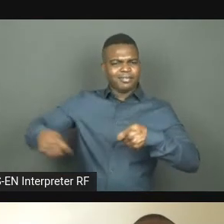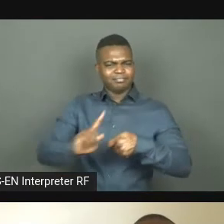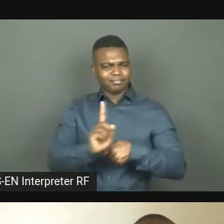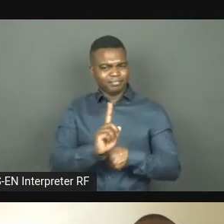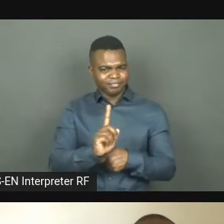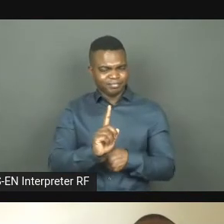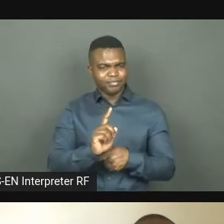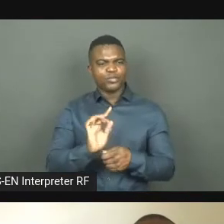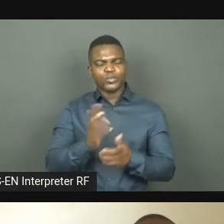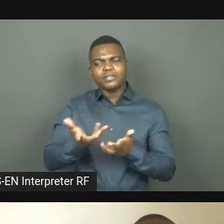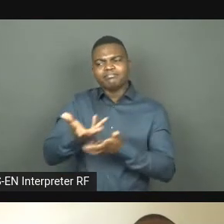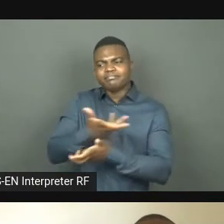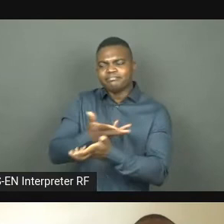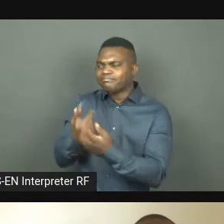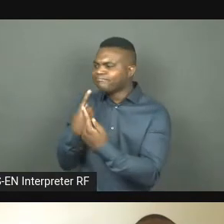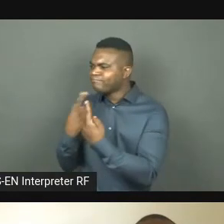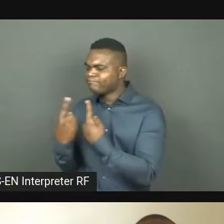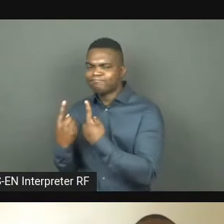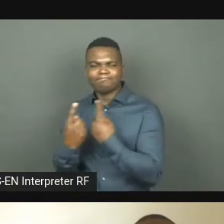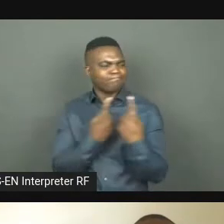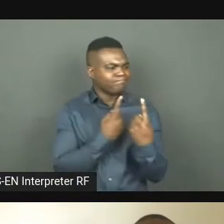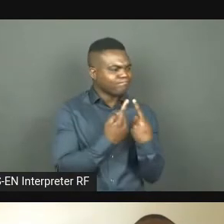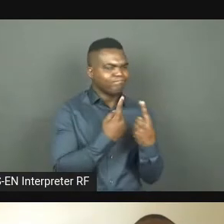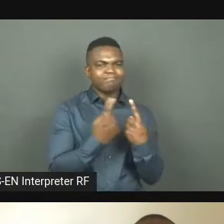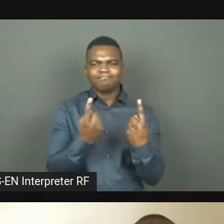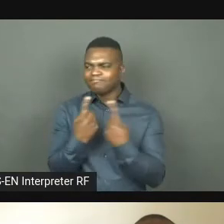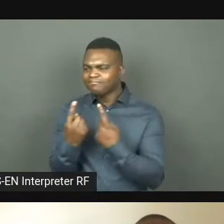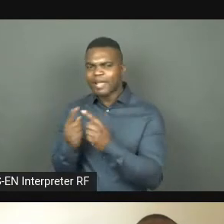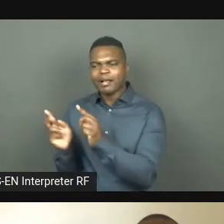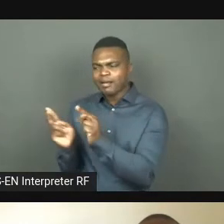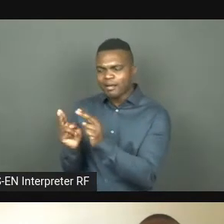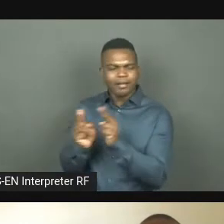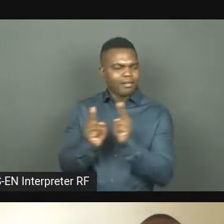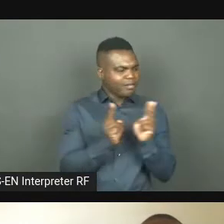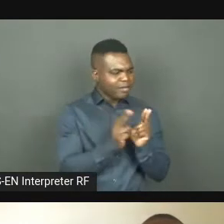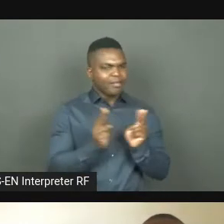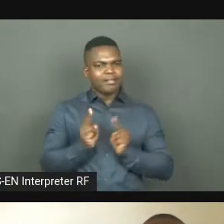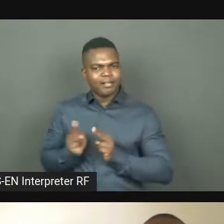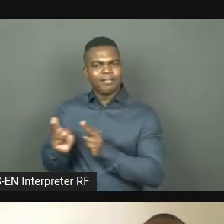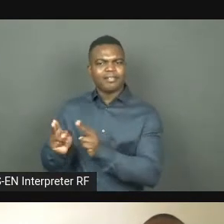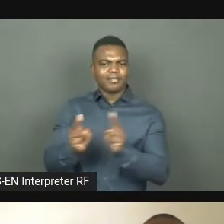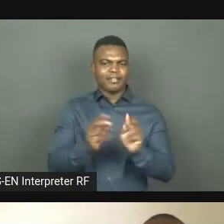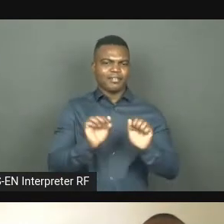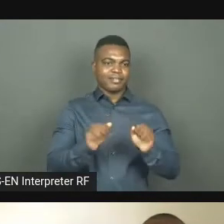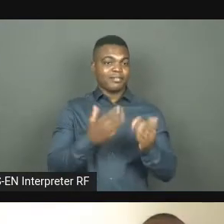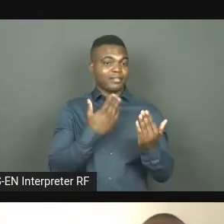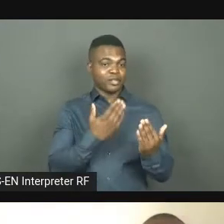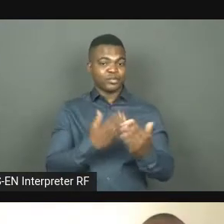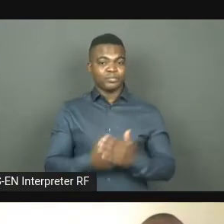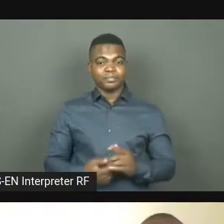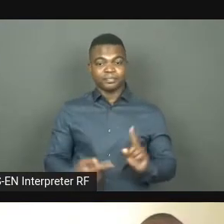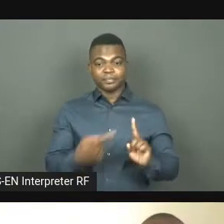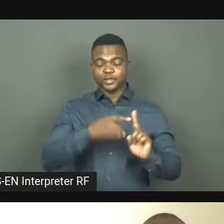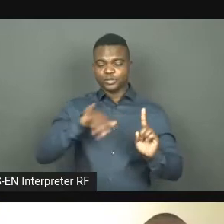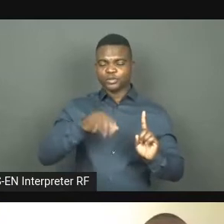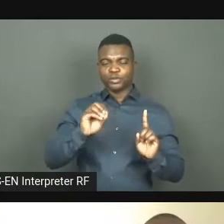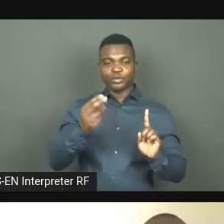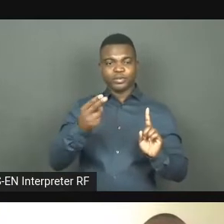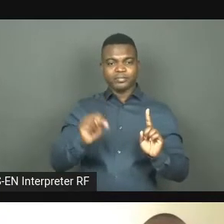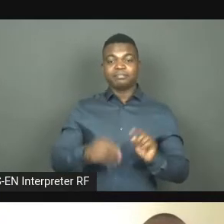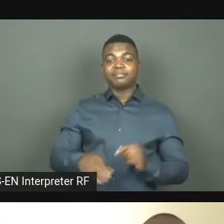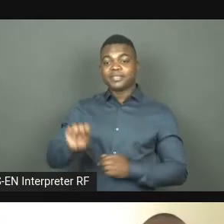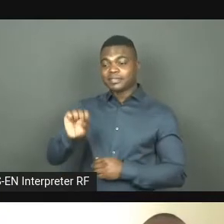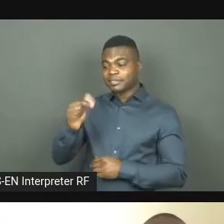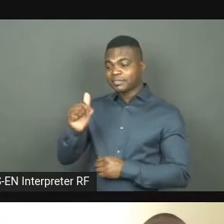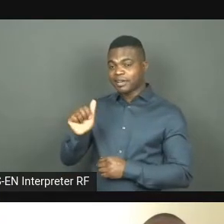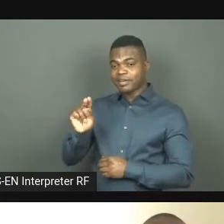agency and behavior and leadership of people we serve from these different communities, and also from the humanitarian